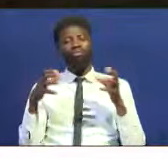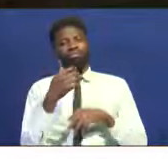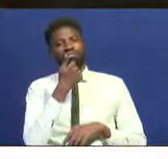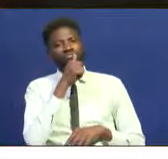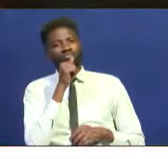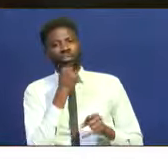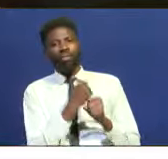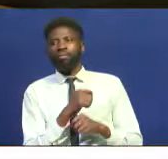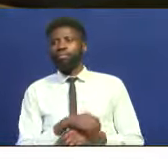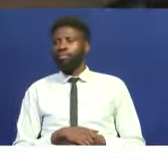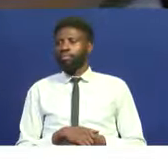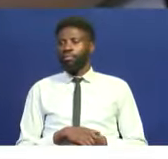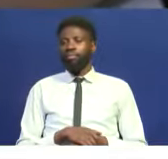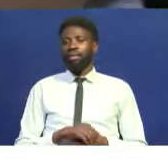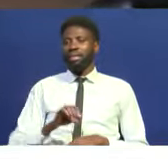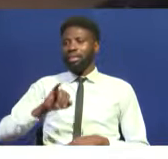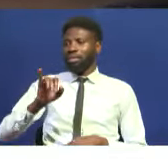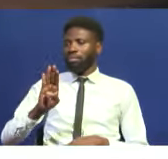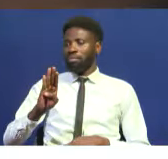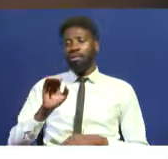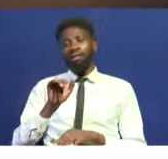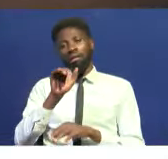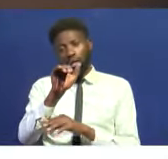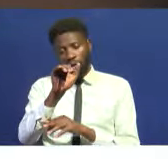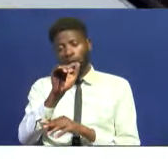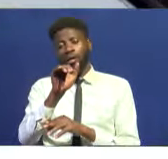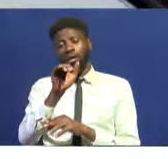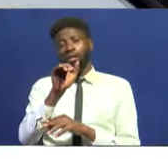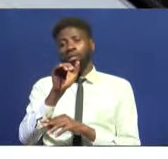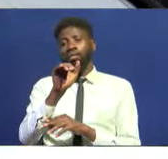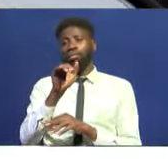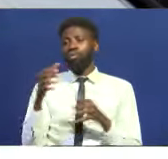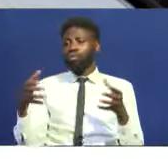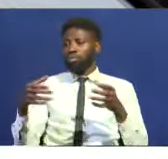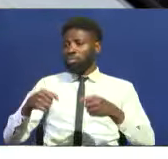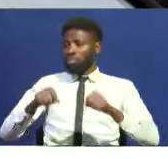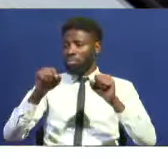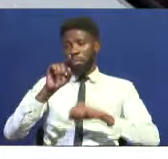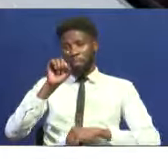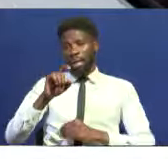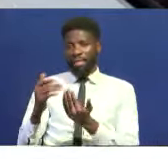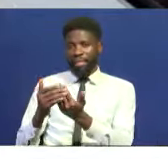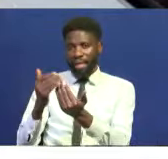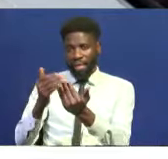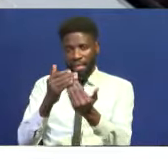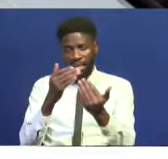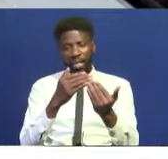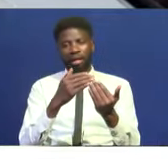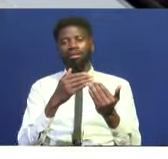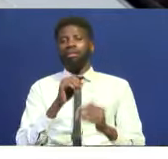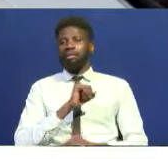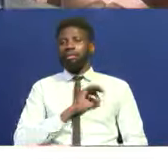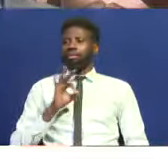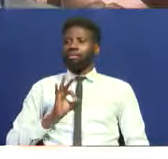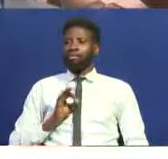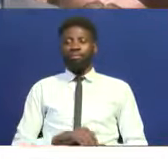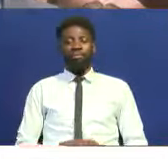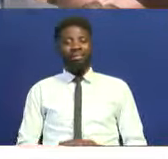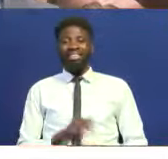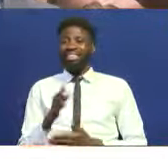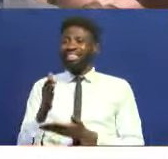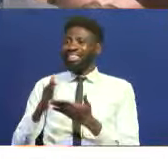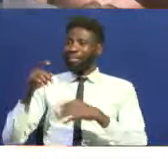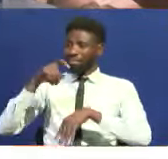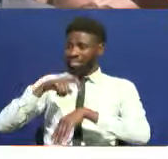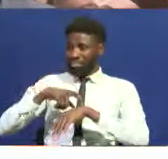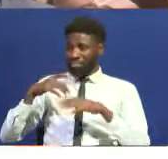urged employers and heads of organizations to ensure the welfare of the employees at the workplace is protected. Sometimes the way we treat people who